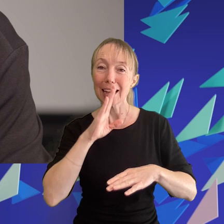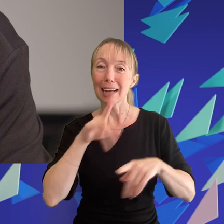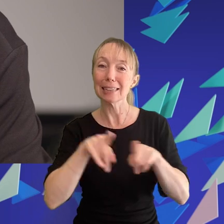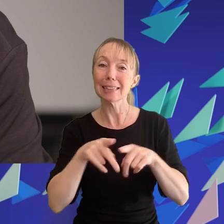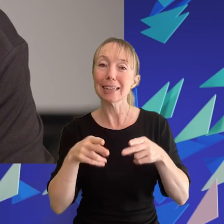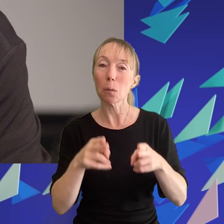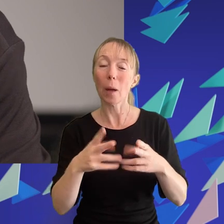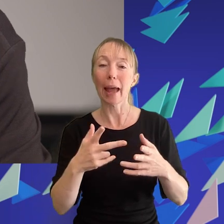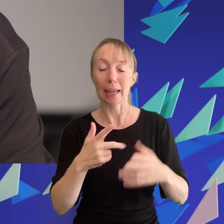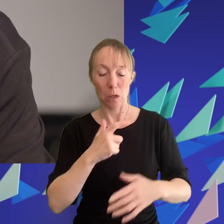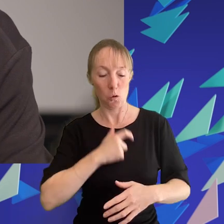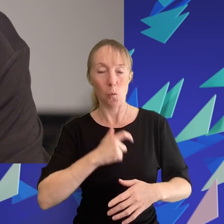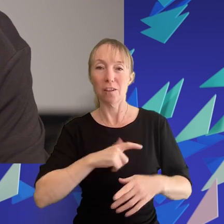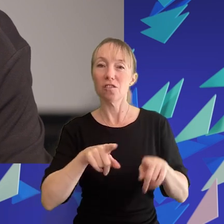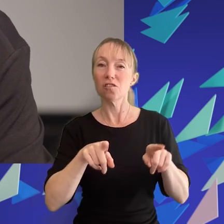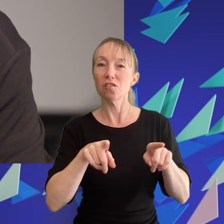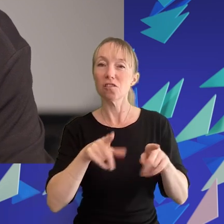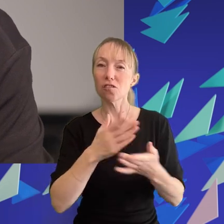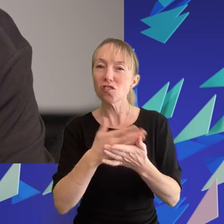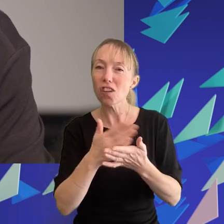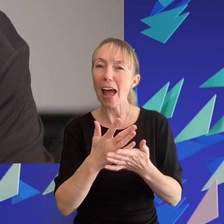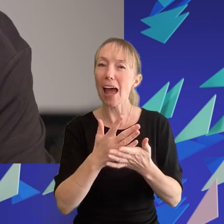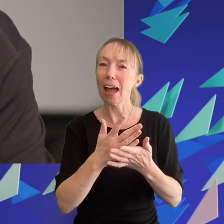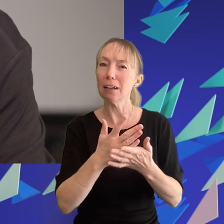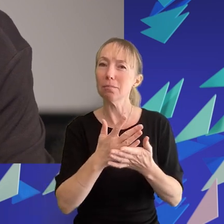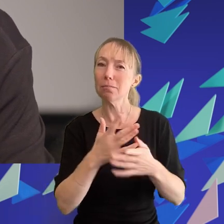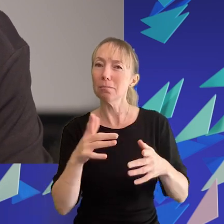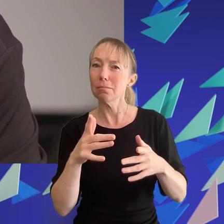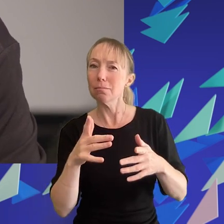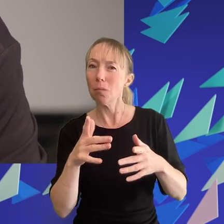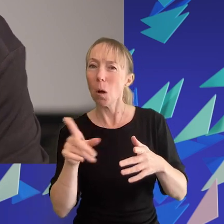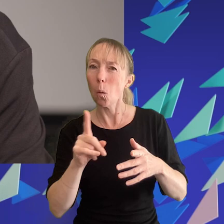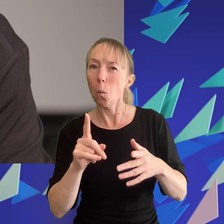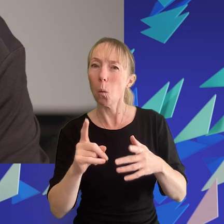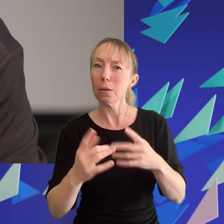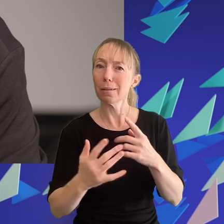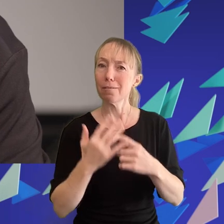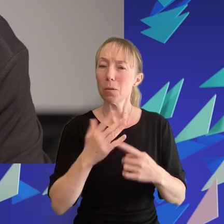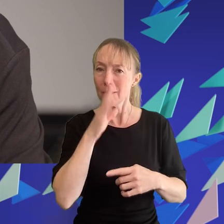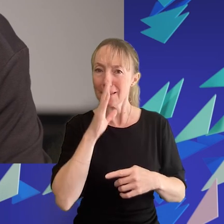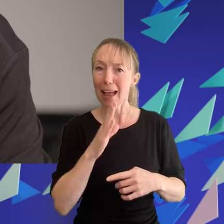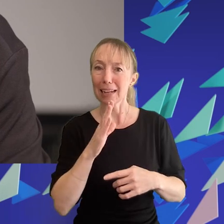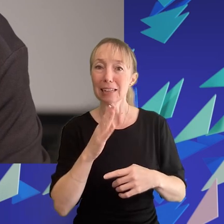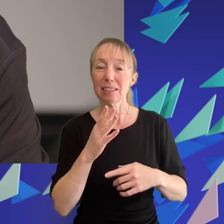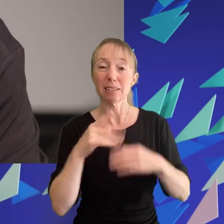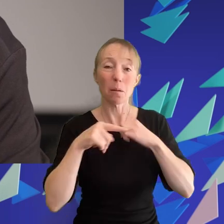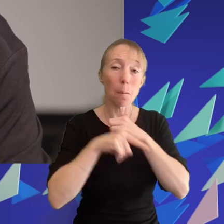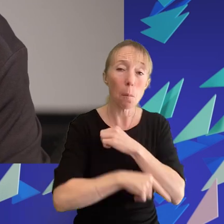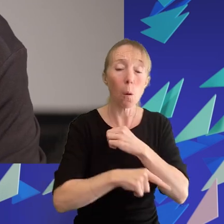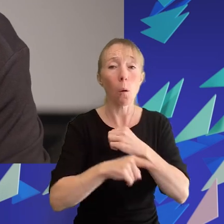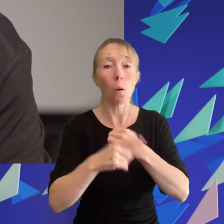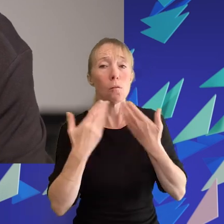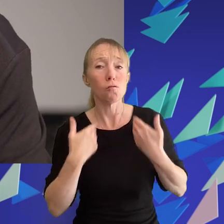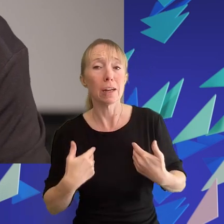way, right? Humanity, we share that. What makes us really sad and what affects us is exactly the same, no matter if you are poor, rich,